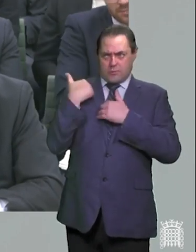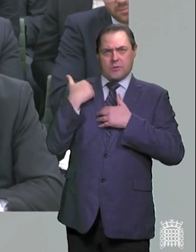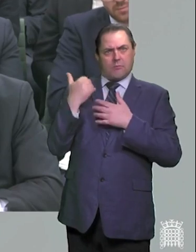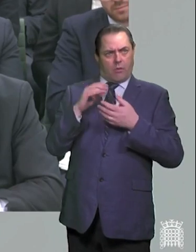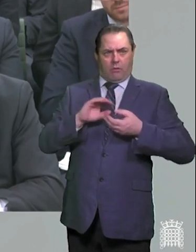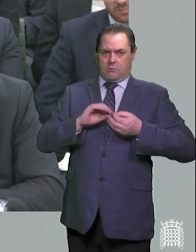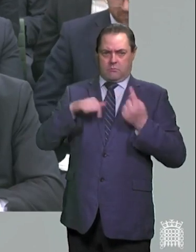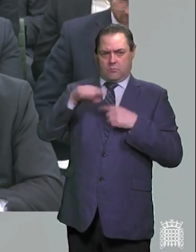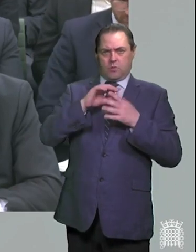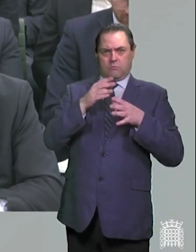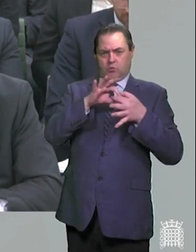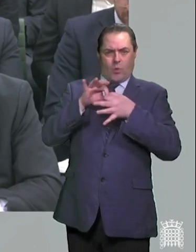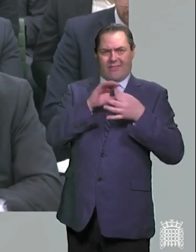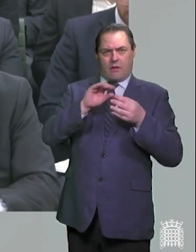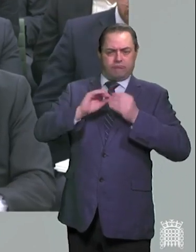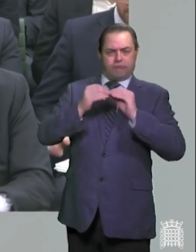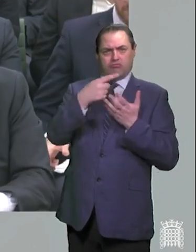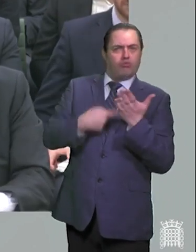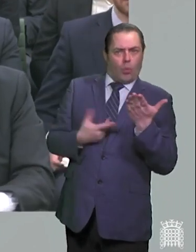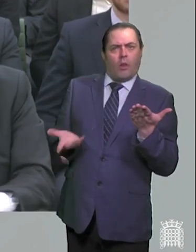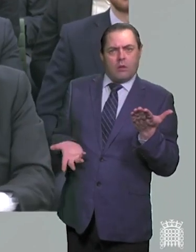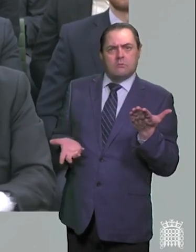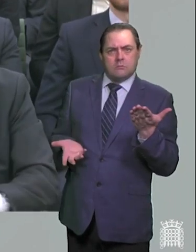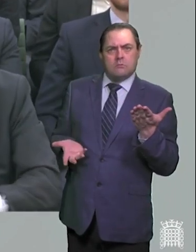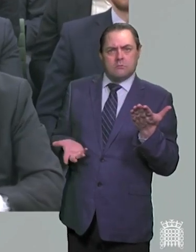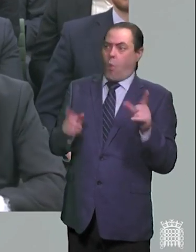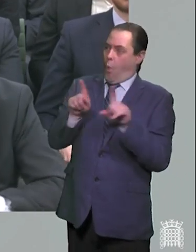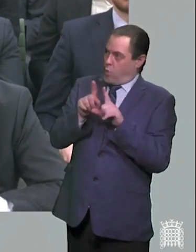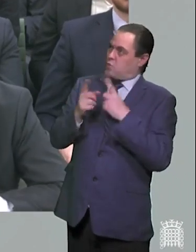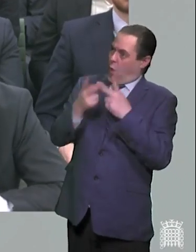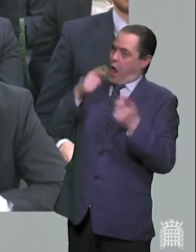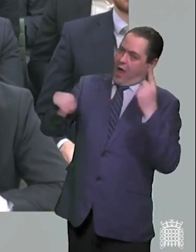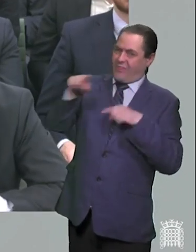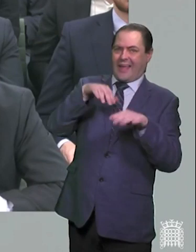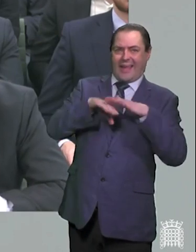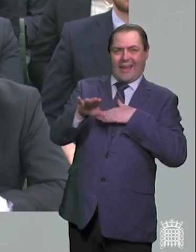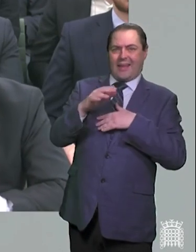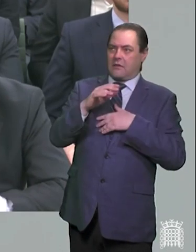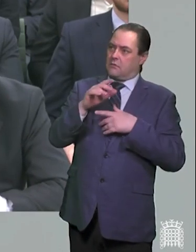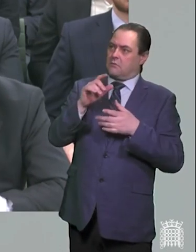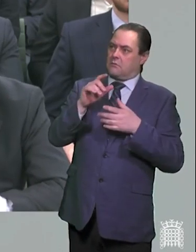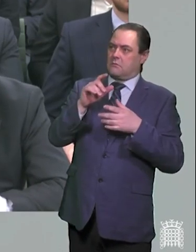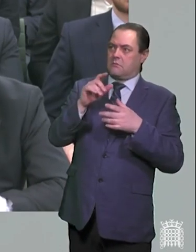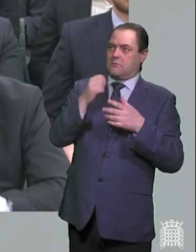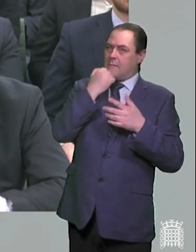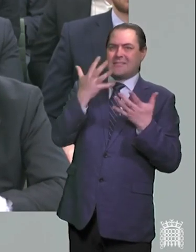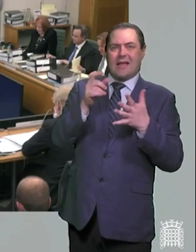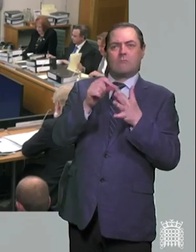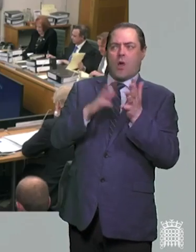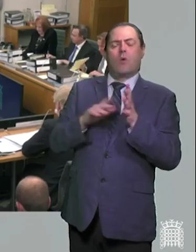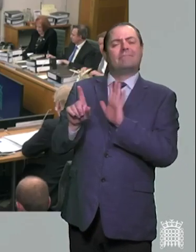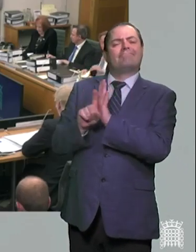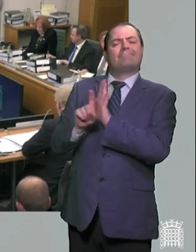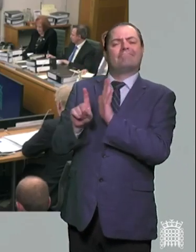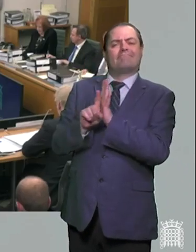the rules. And it must have been obvious to others in the building, including the current Prime Minister. Order, order. We will